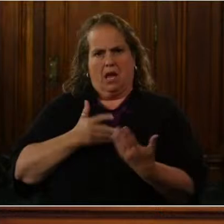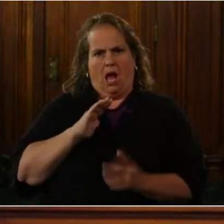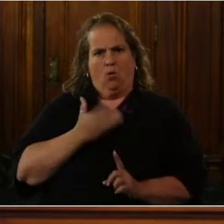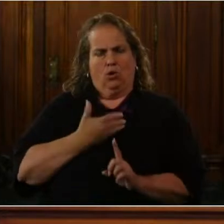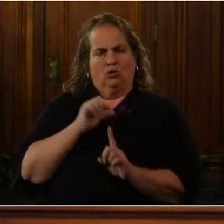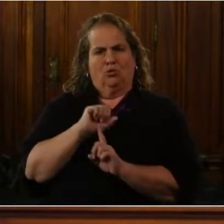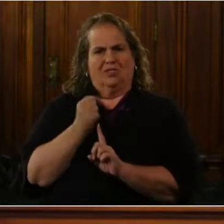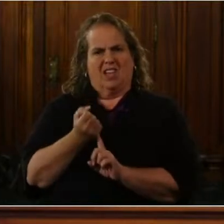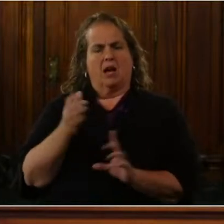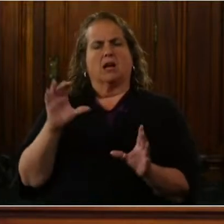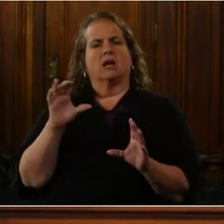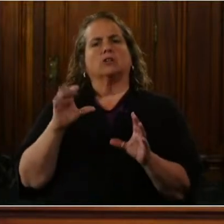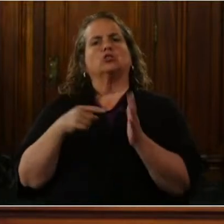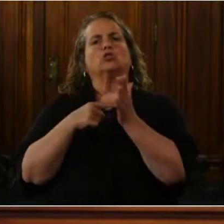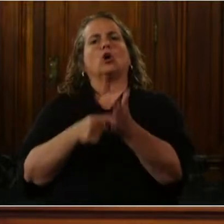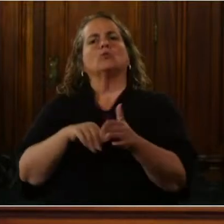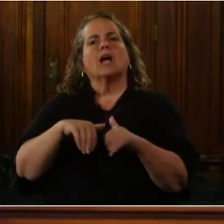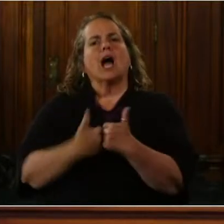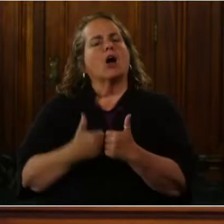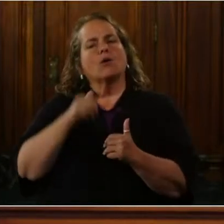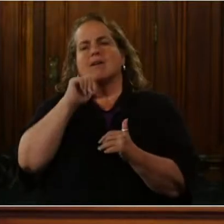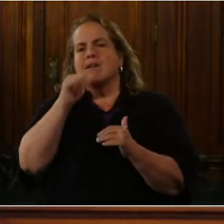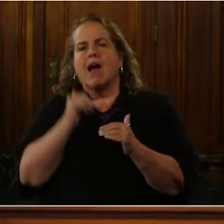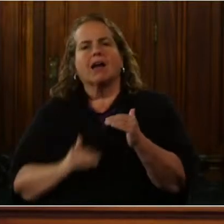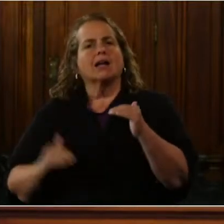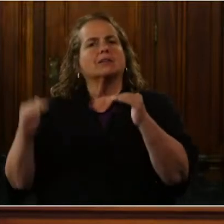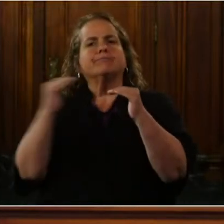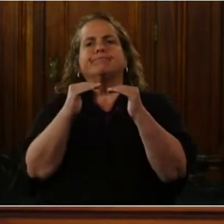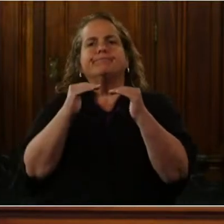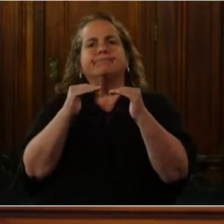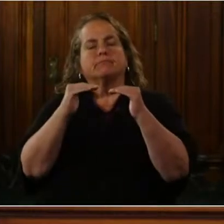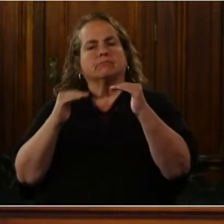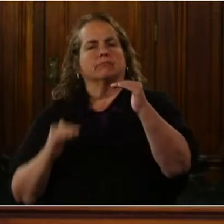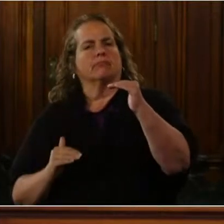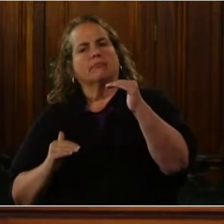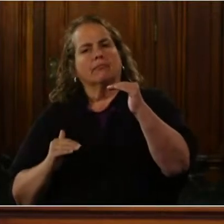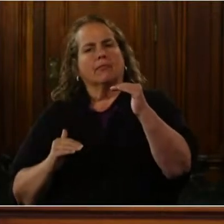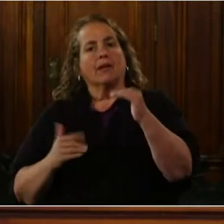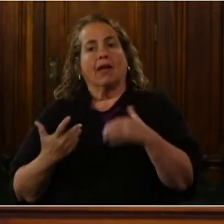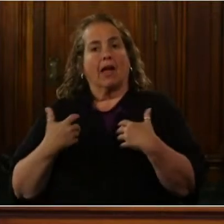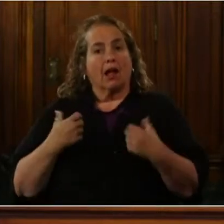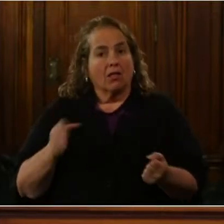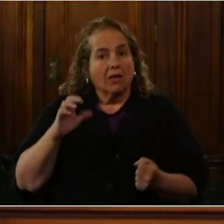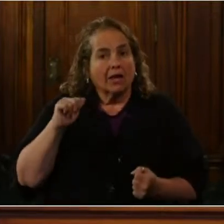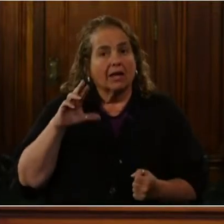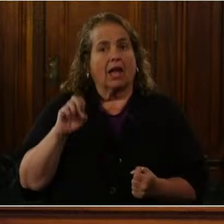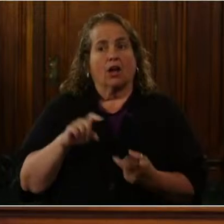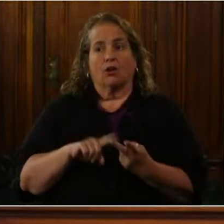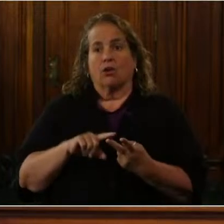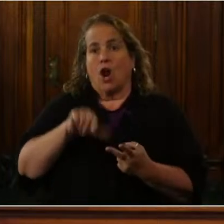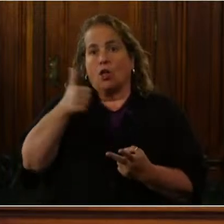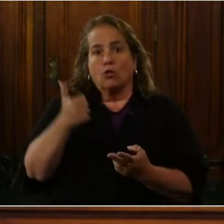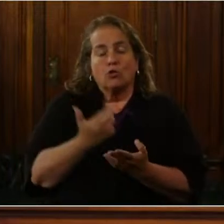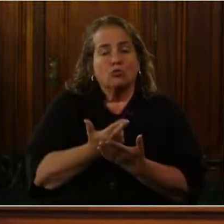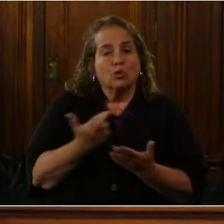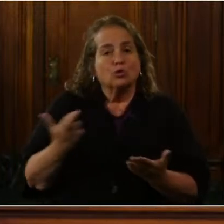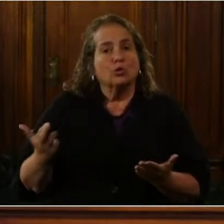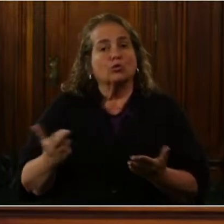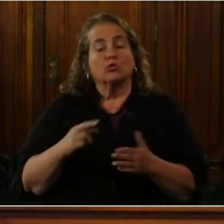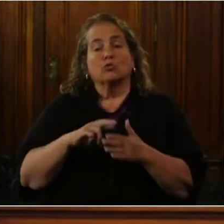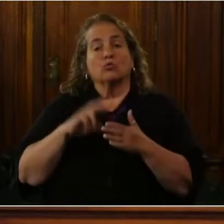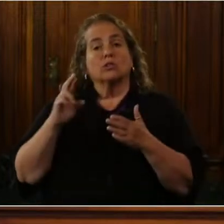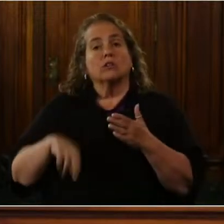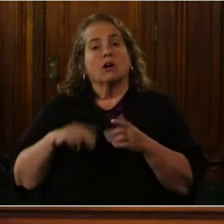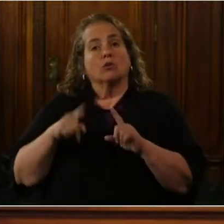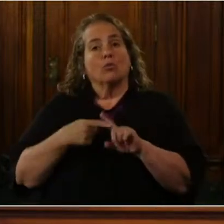how unequal access, not just to health care, but to so many other resources, results when